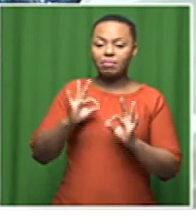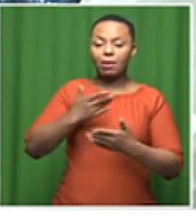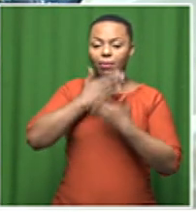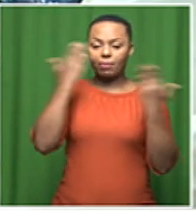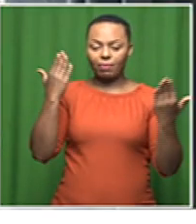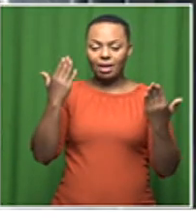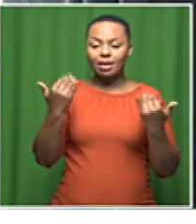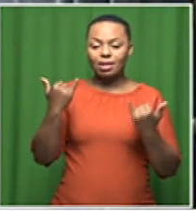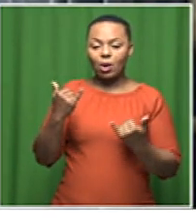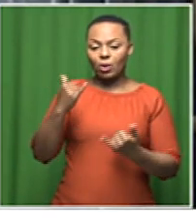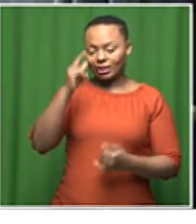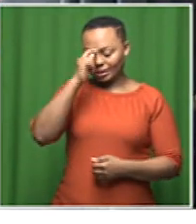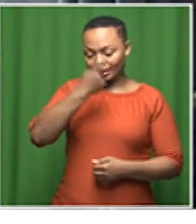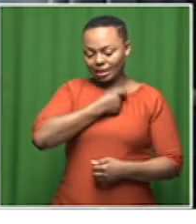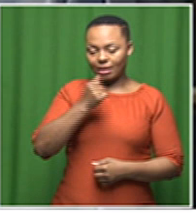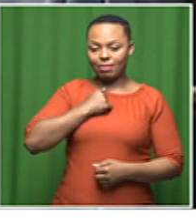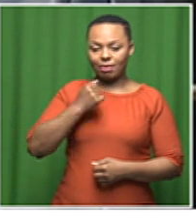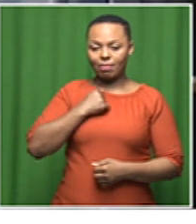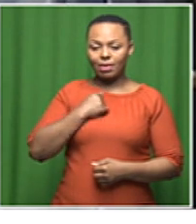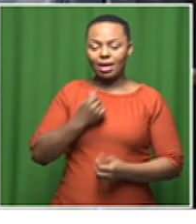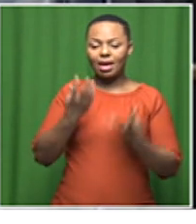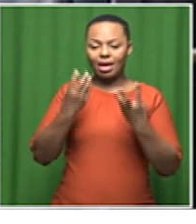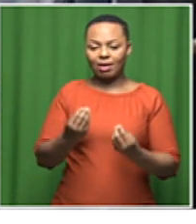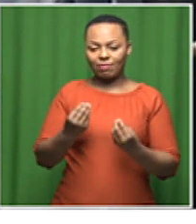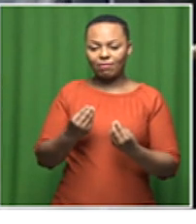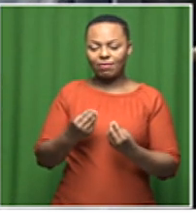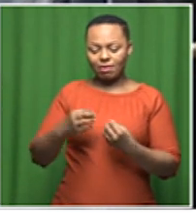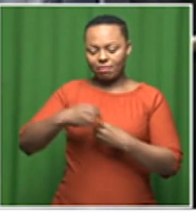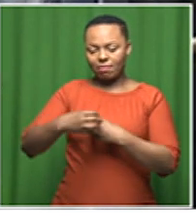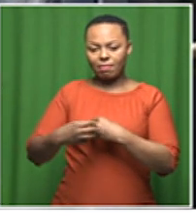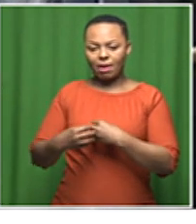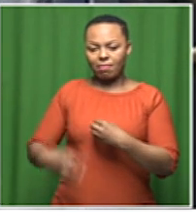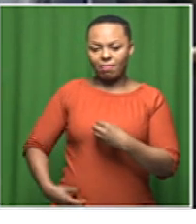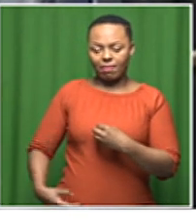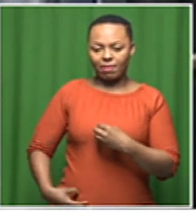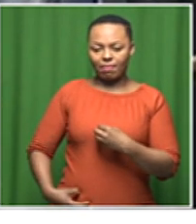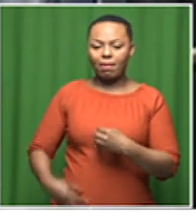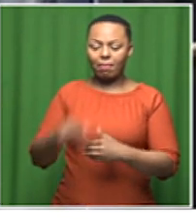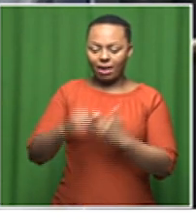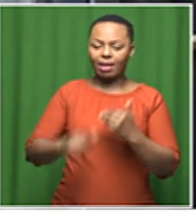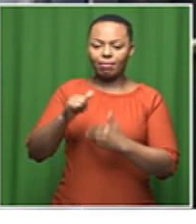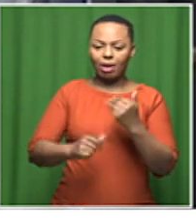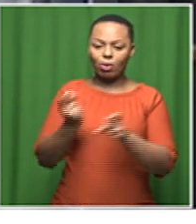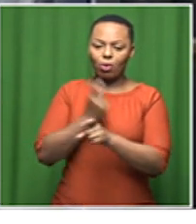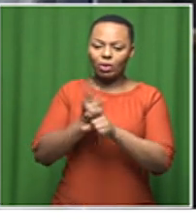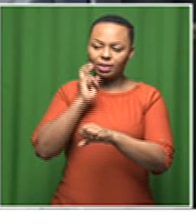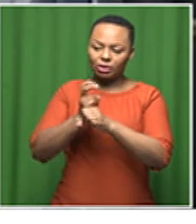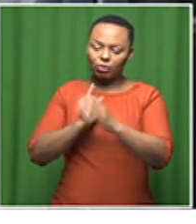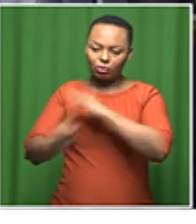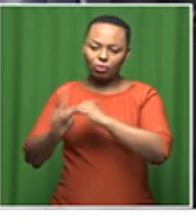at a stage where he had already 5 biopsies on his kidneys, and he needs to go every month twice to the